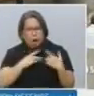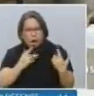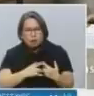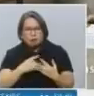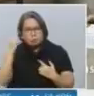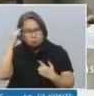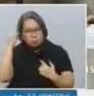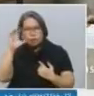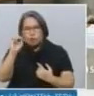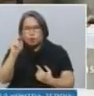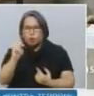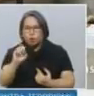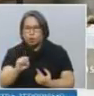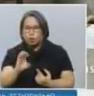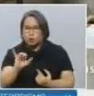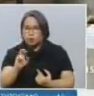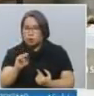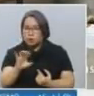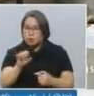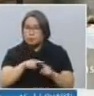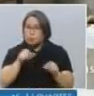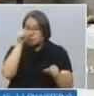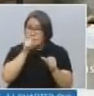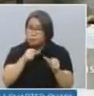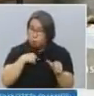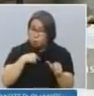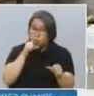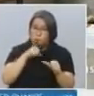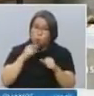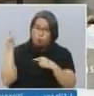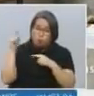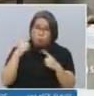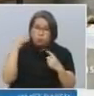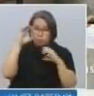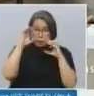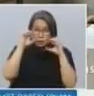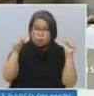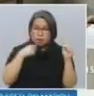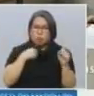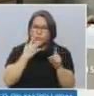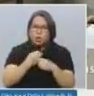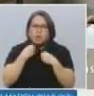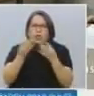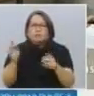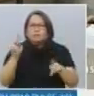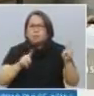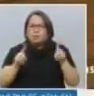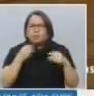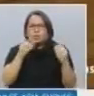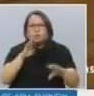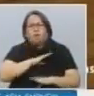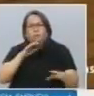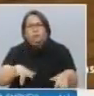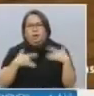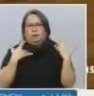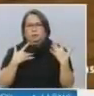I promise to do whatever it takes to give all Filipinos a comfortable life, even if it means fighting powerful interests.